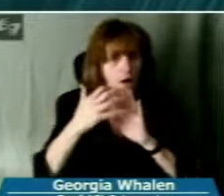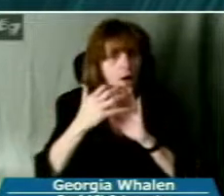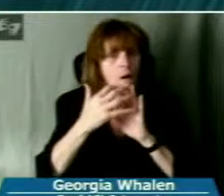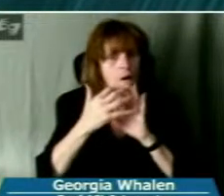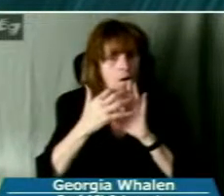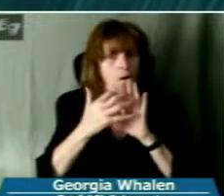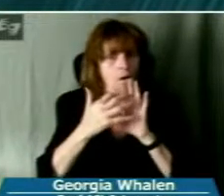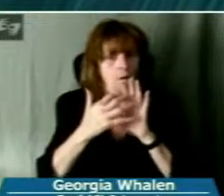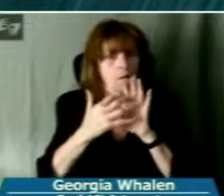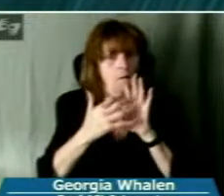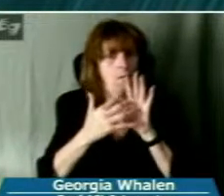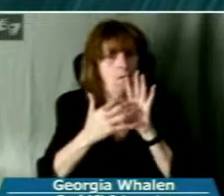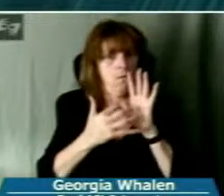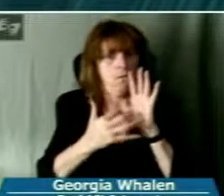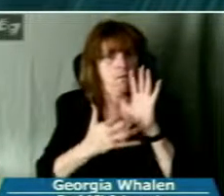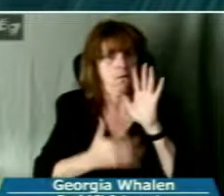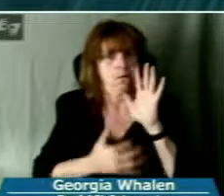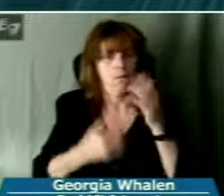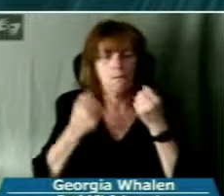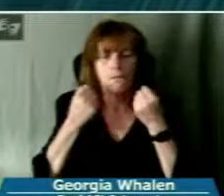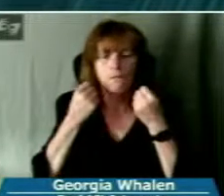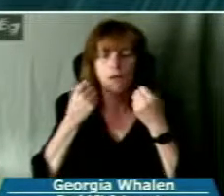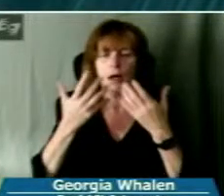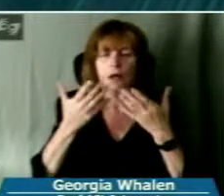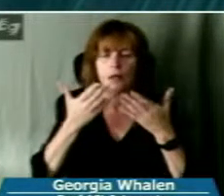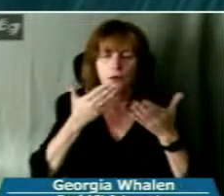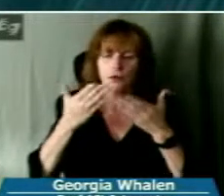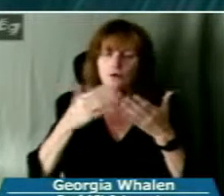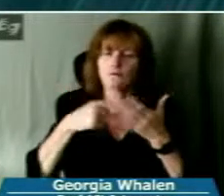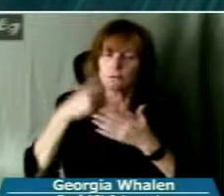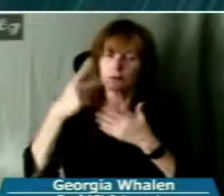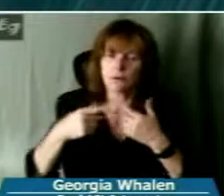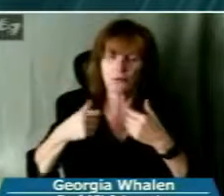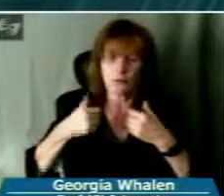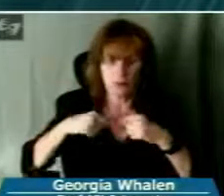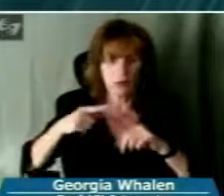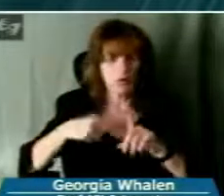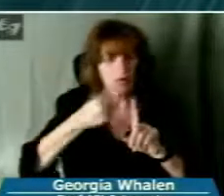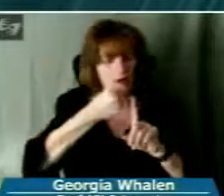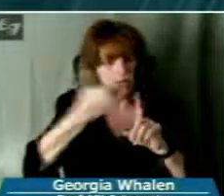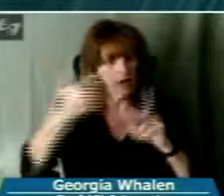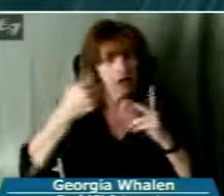city, and we've tried to be a bit comprehensive in letting people know what those will be.